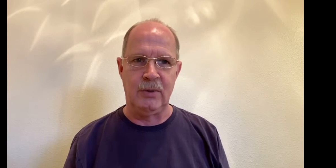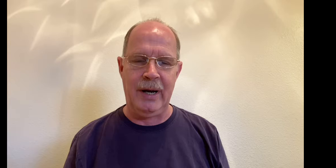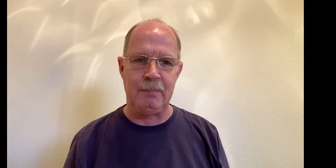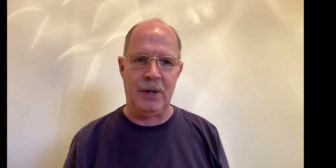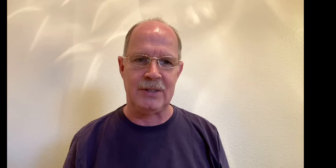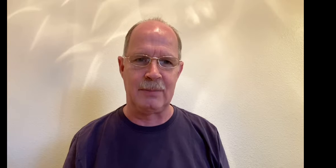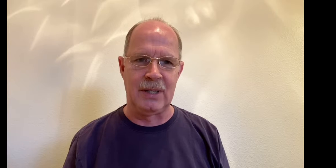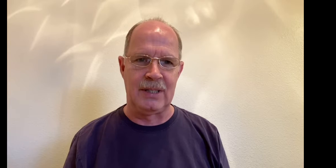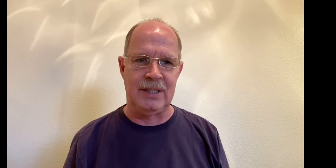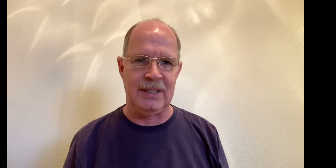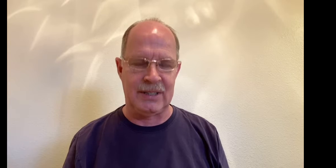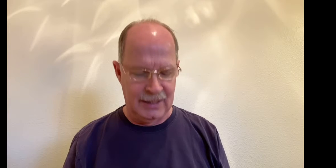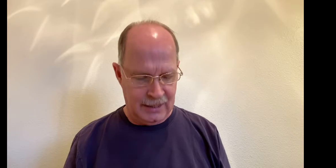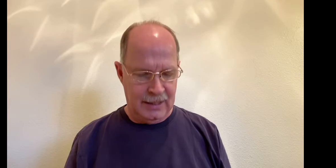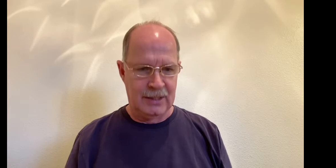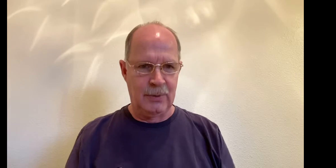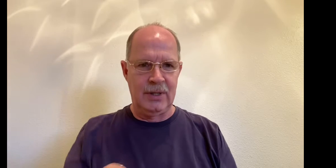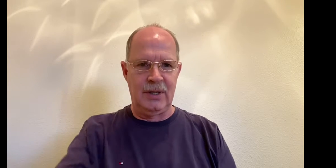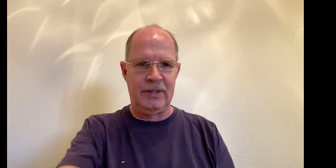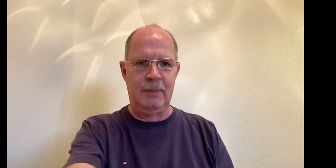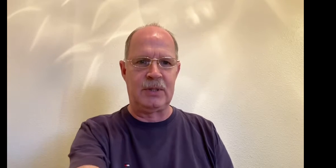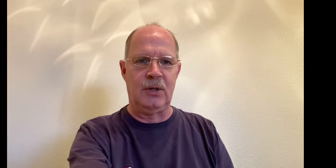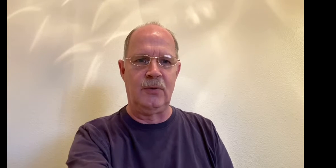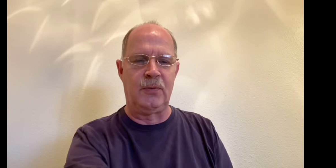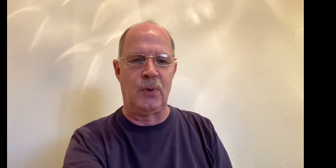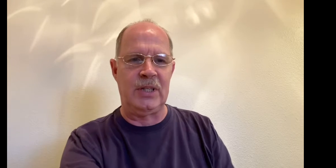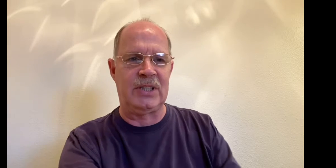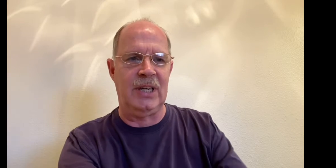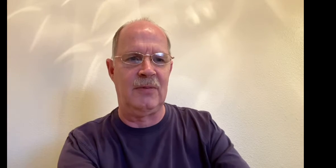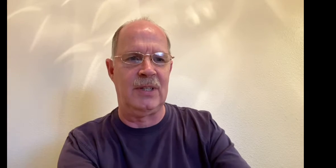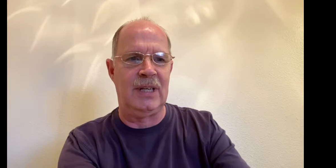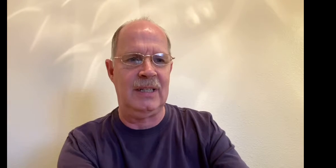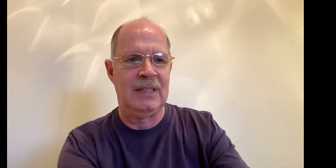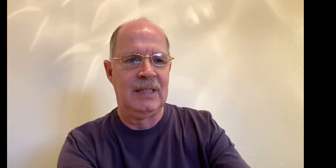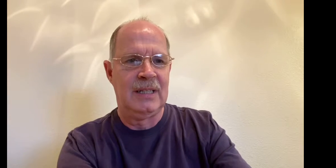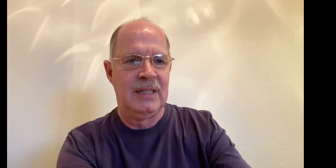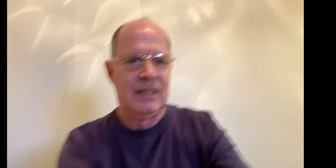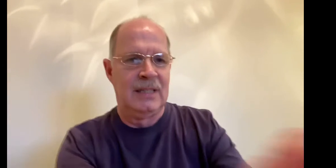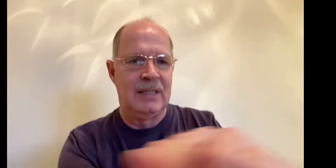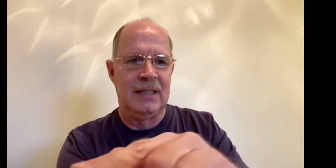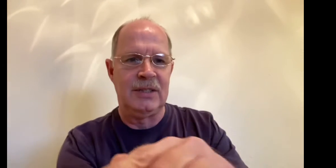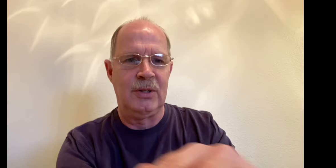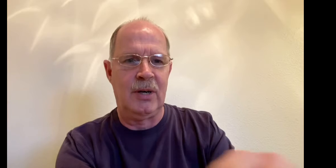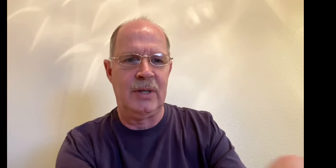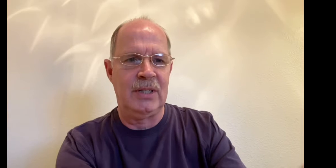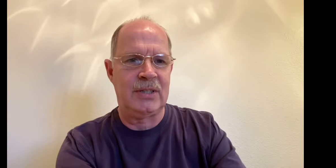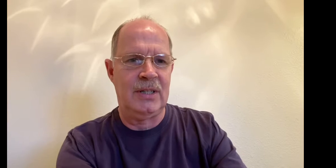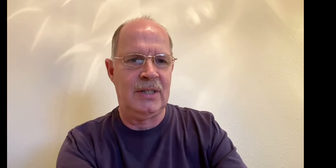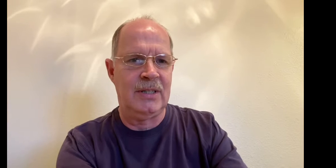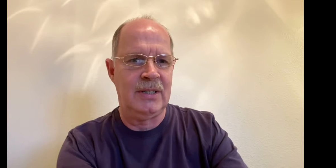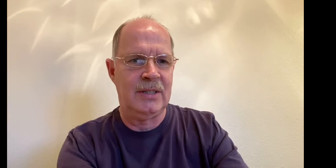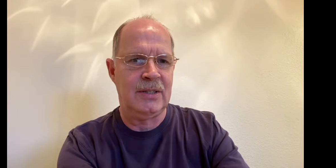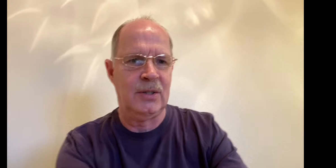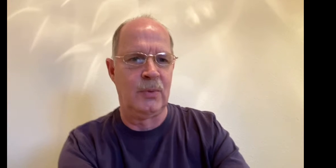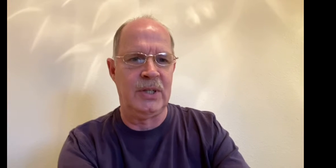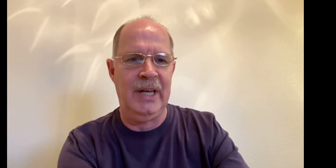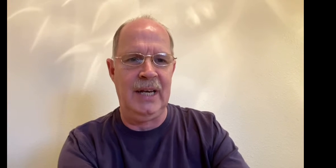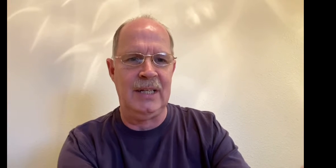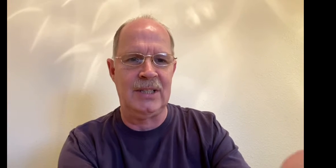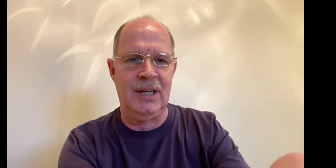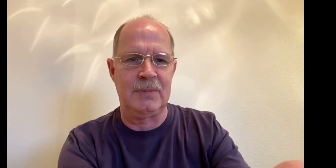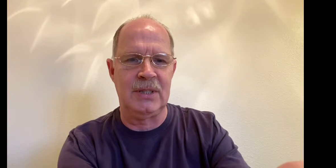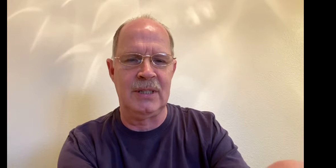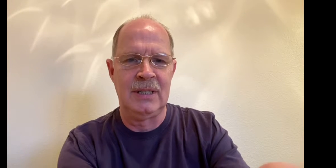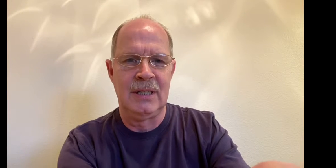the great possibilities. So we're here on episode 47. As you already saw, you're with